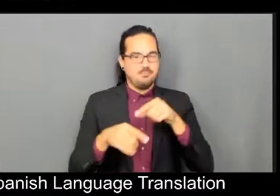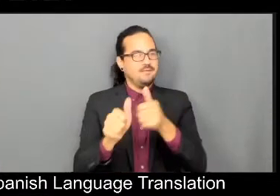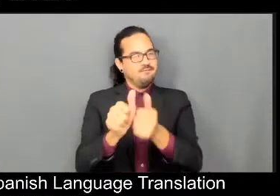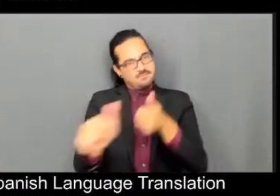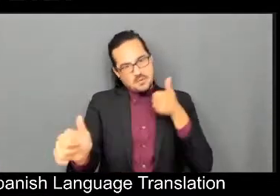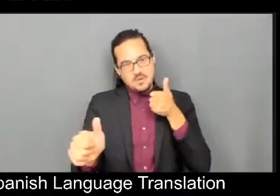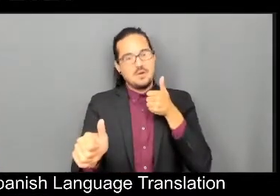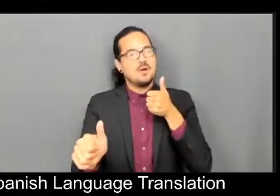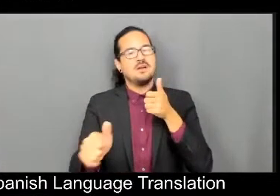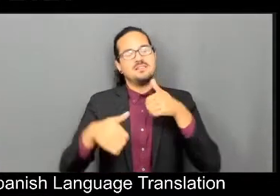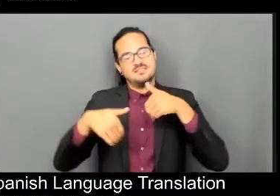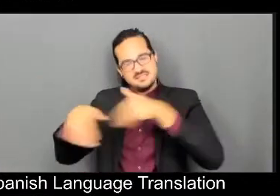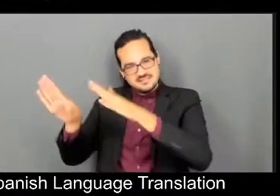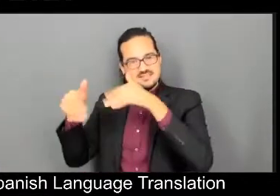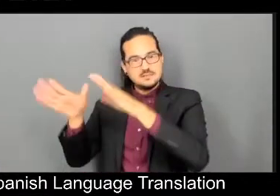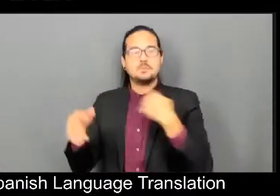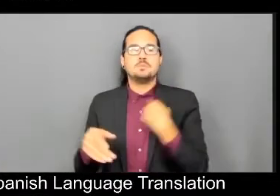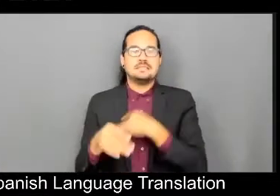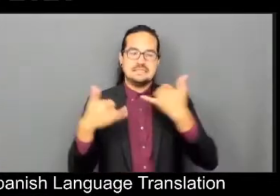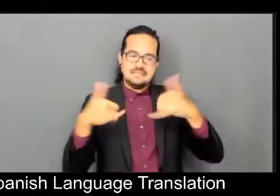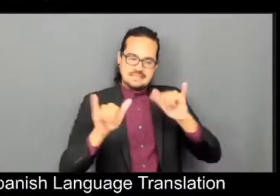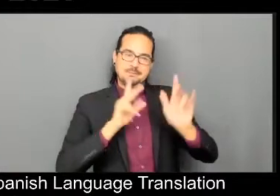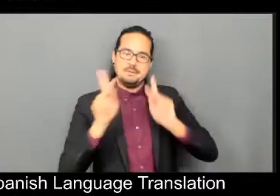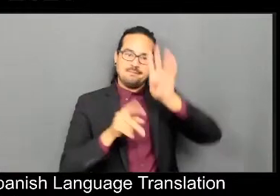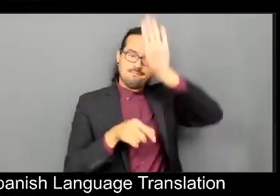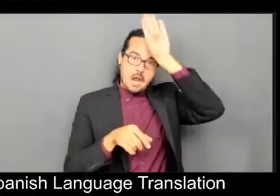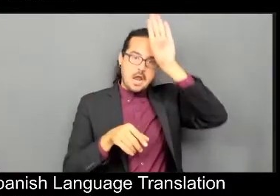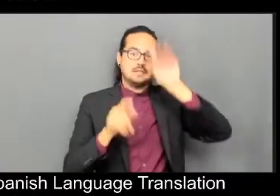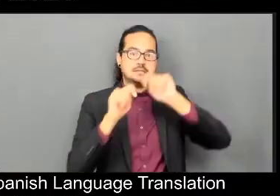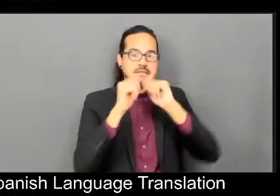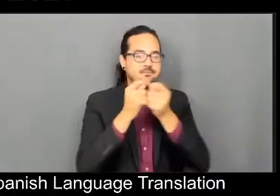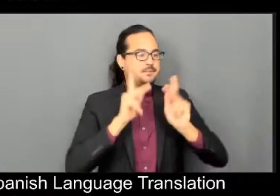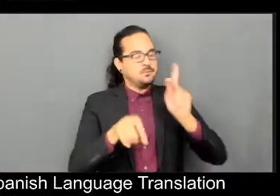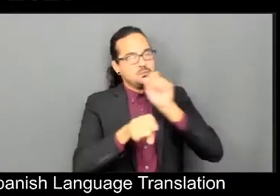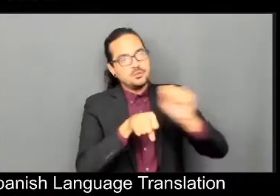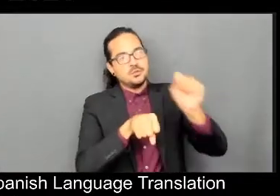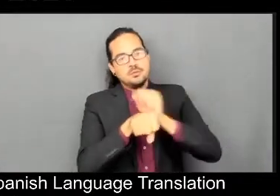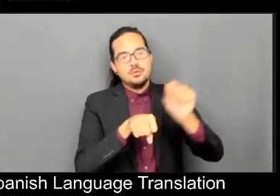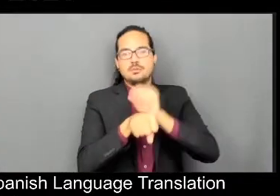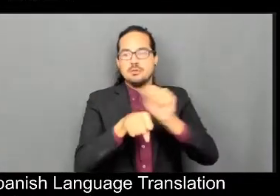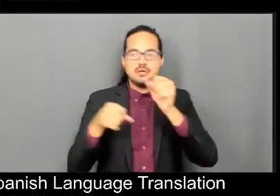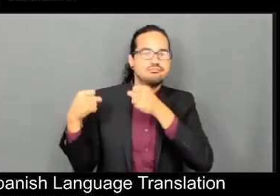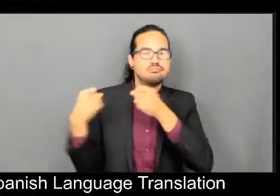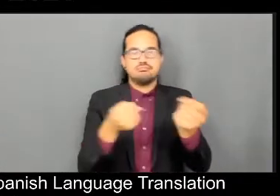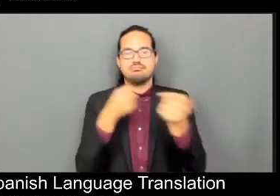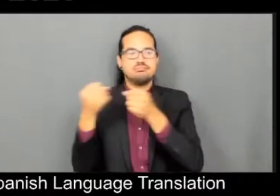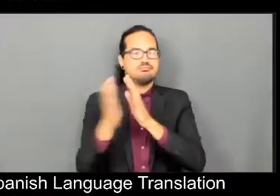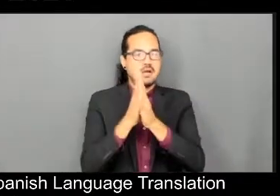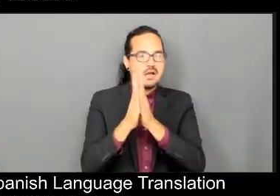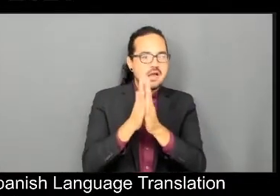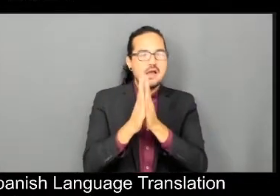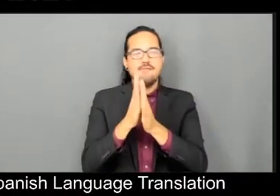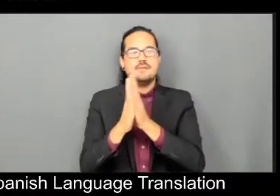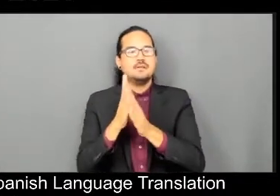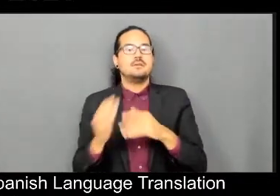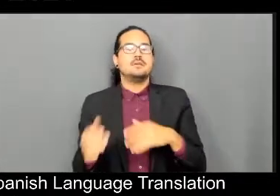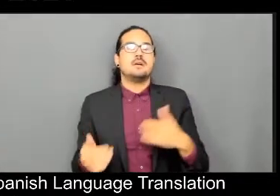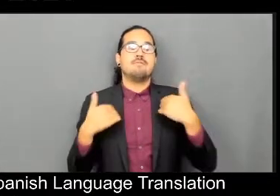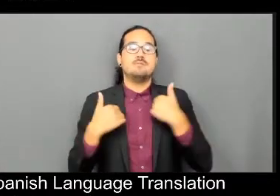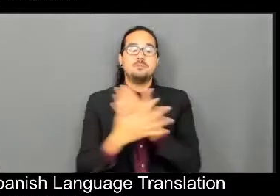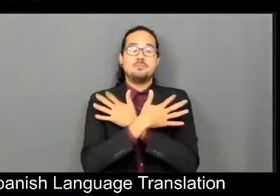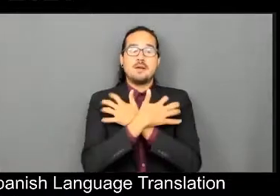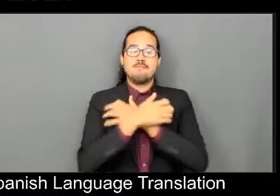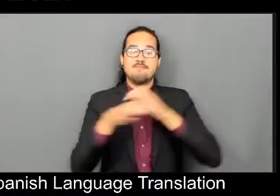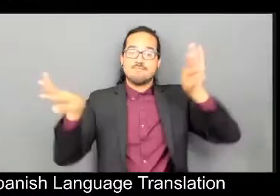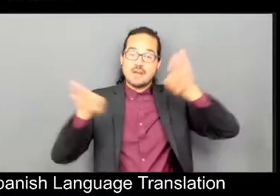are traveling to and from the fire. They're using roads around Bear Valley, Limontor, Sir Francis Drake, Highway 1 to